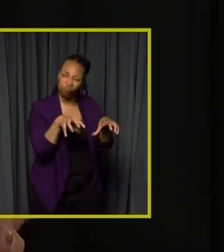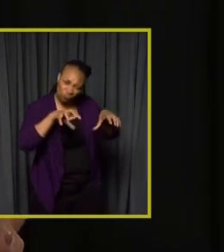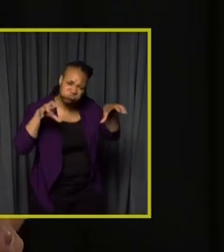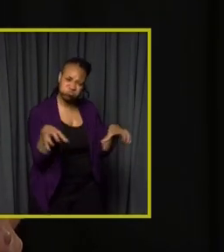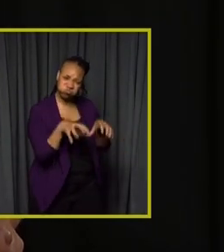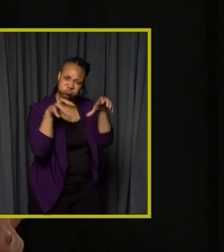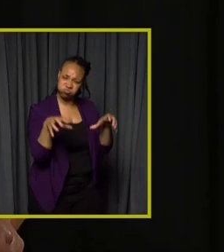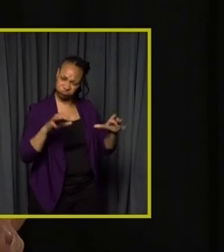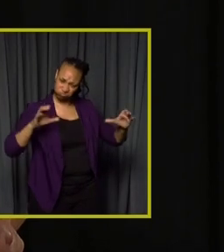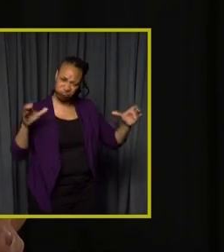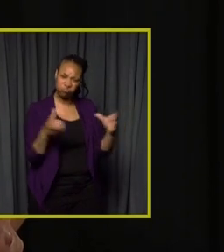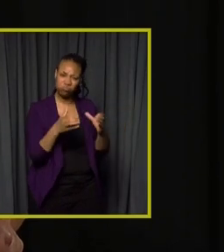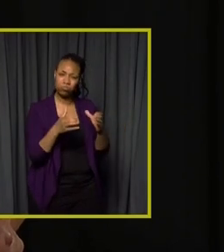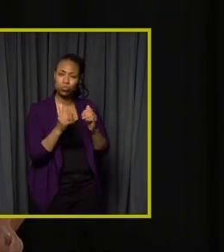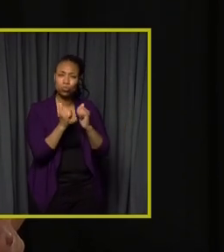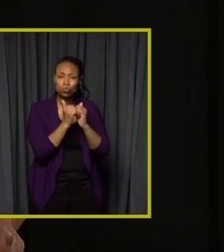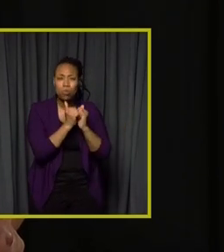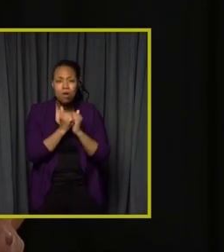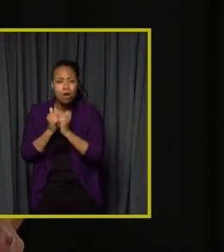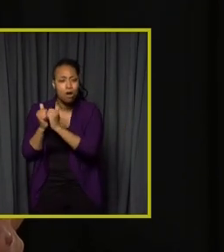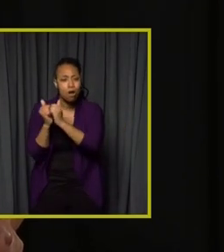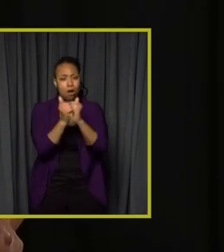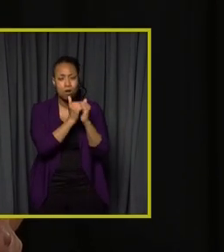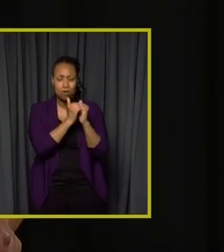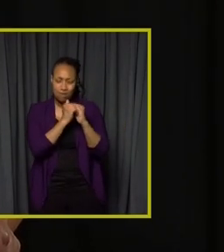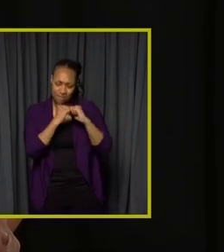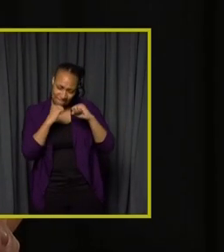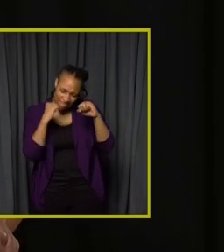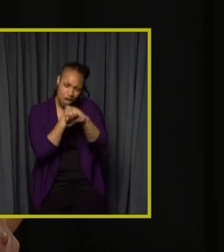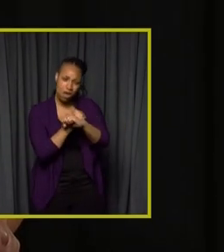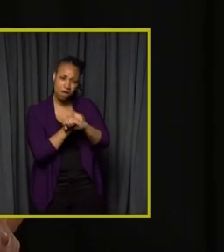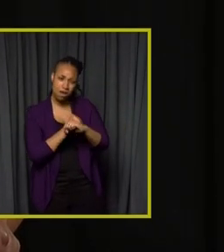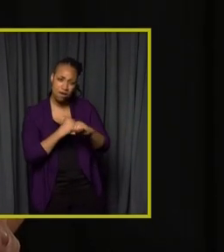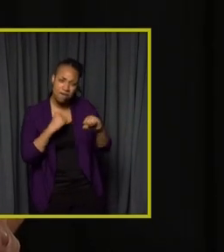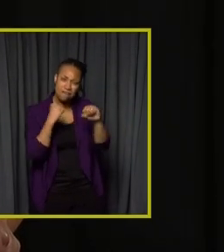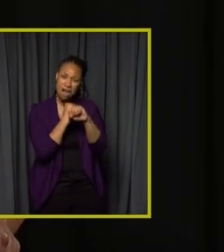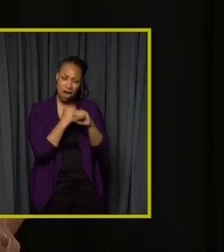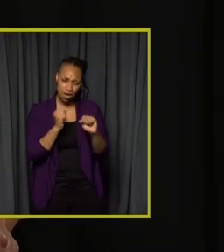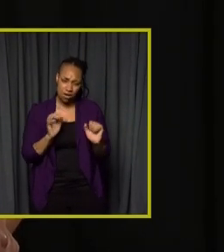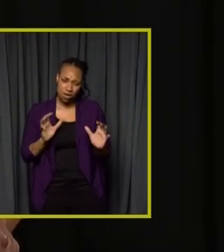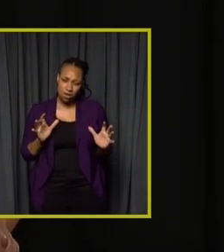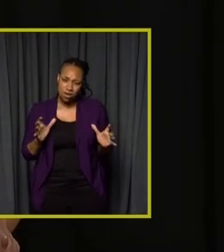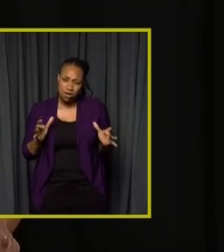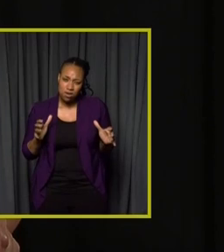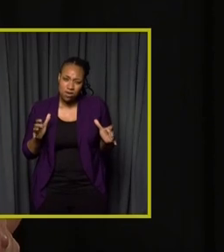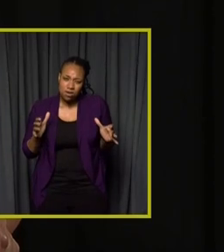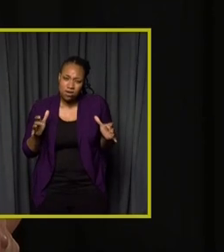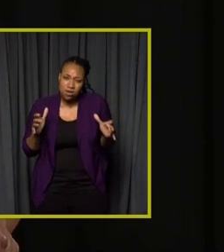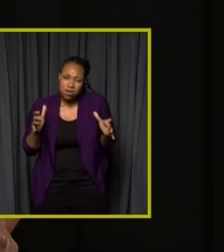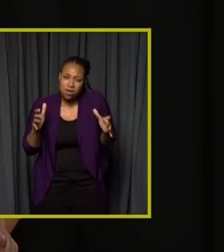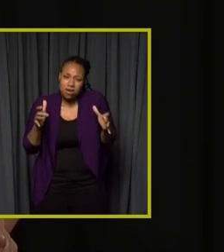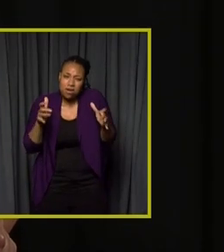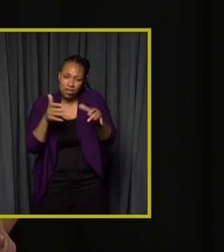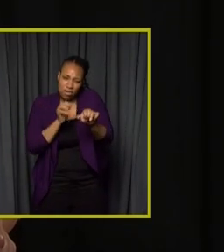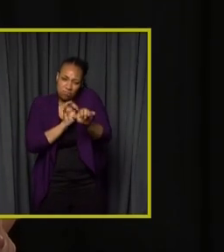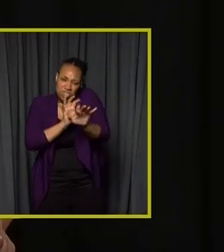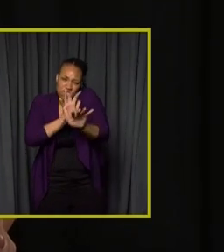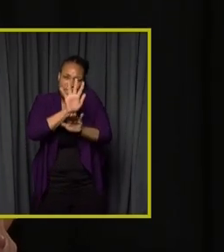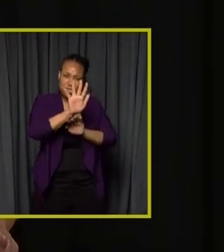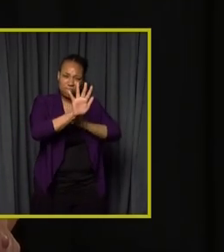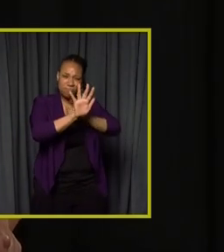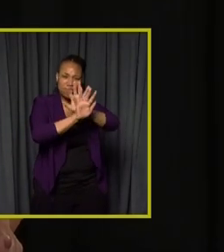transform this nation from the bottom up. To join the Poor People's Campaign,